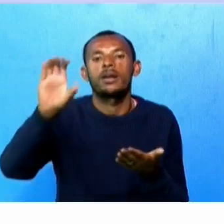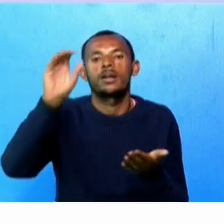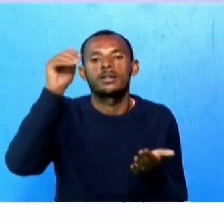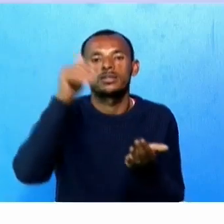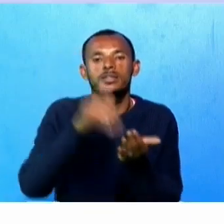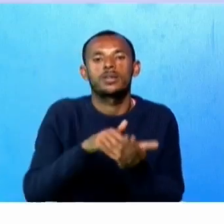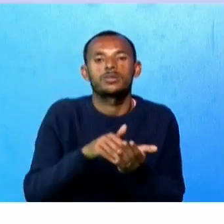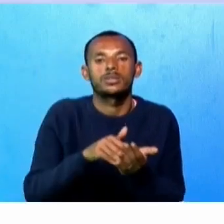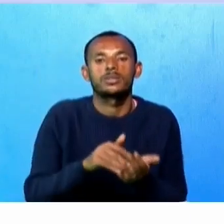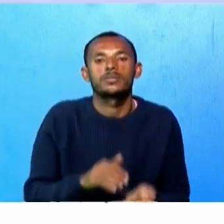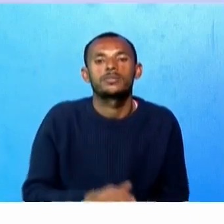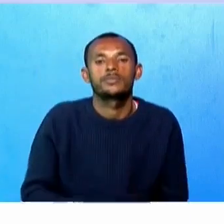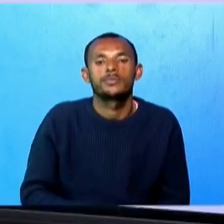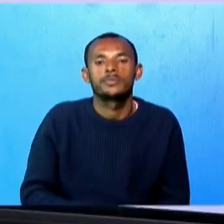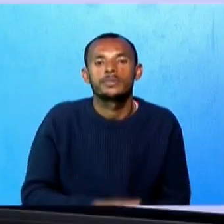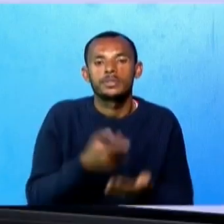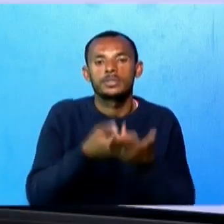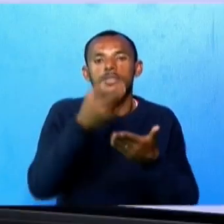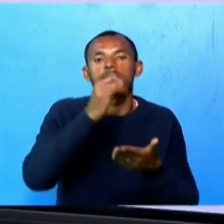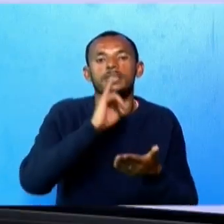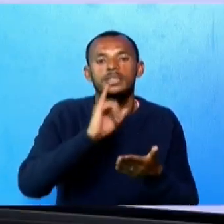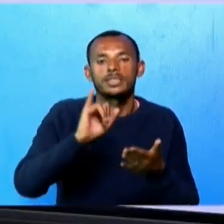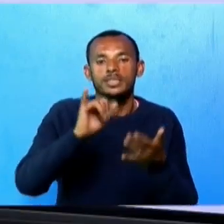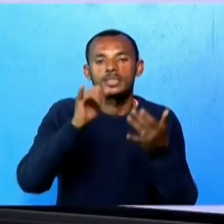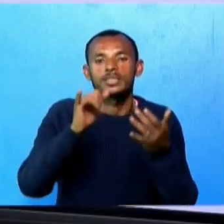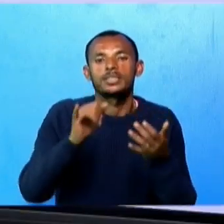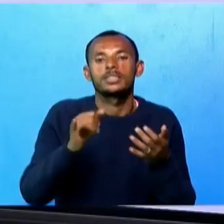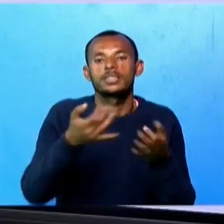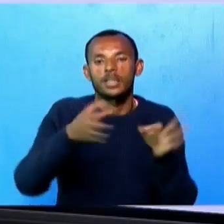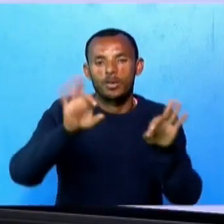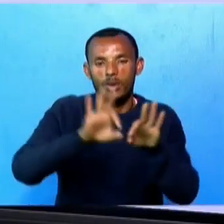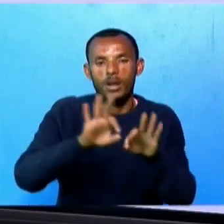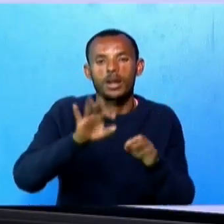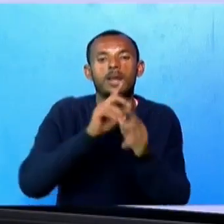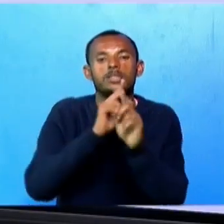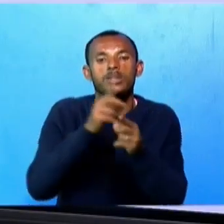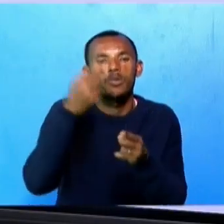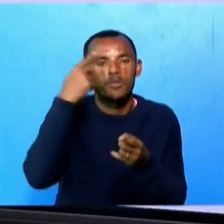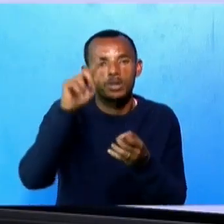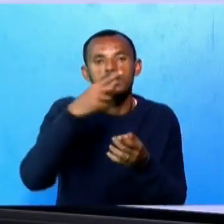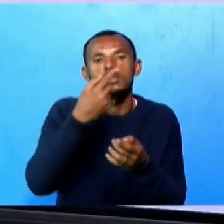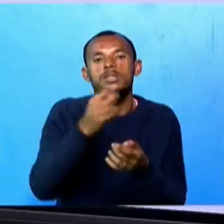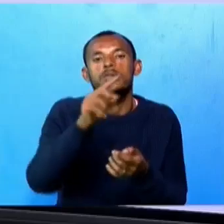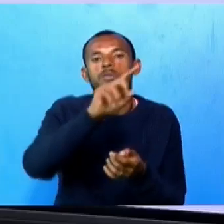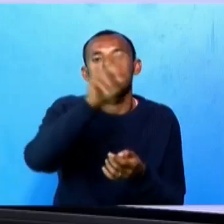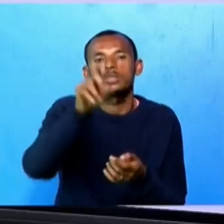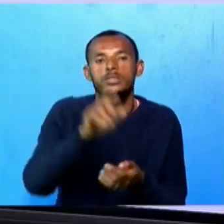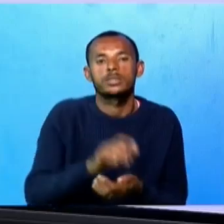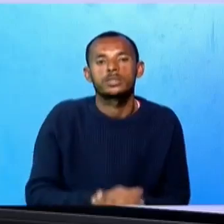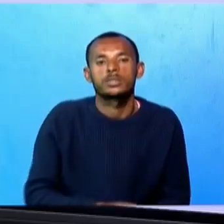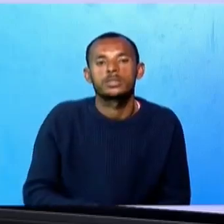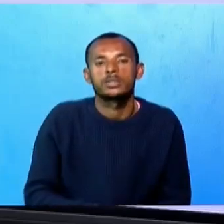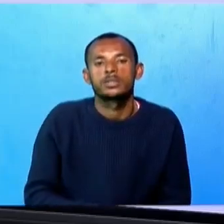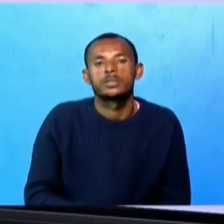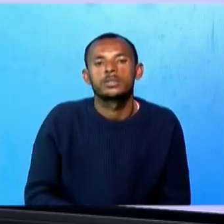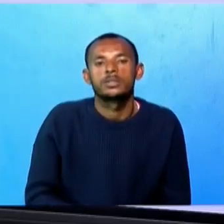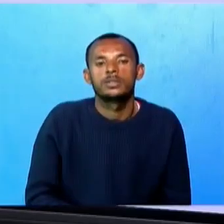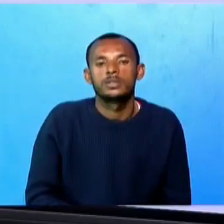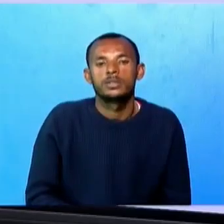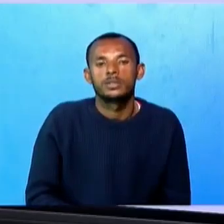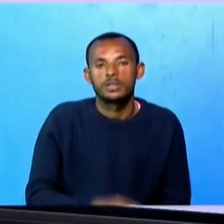4,500,000, okay? This is the required answer for the second example,